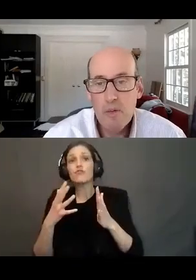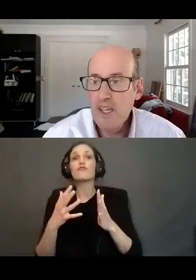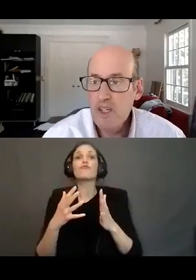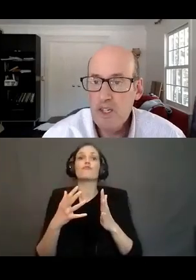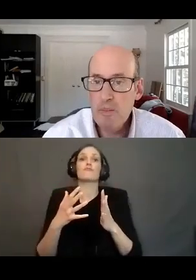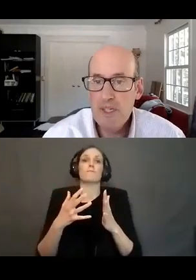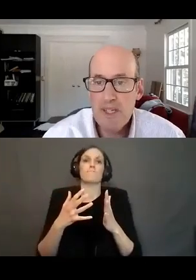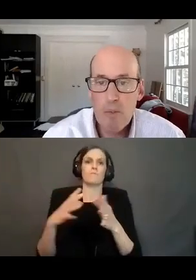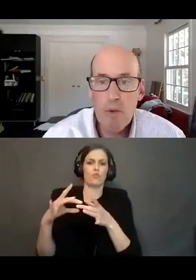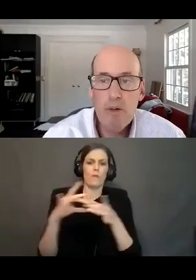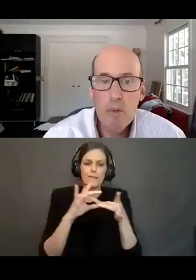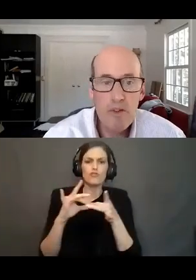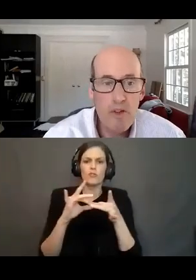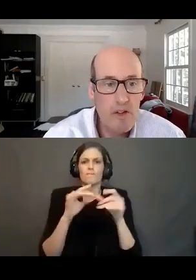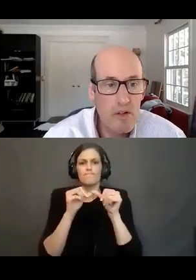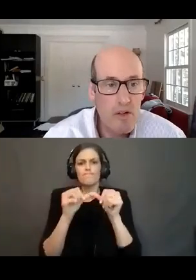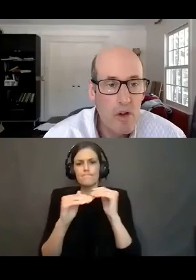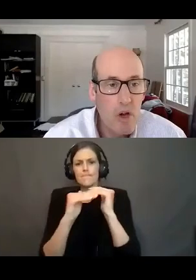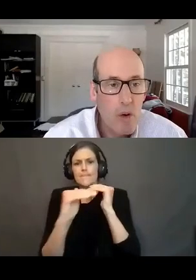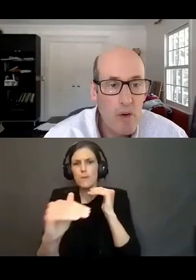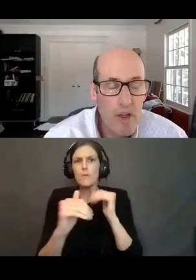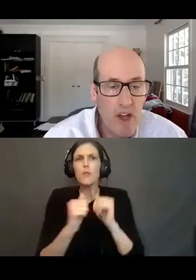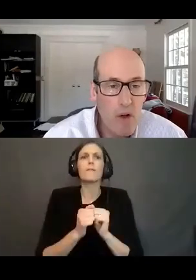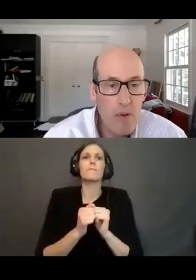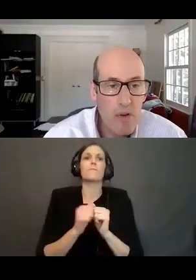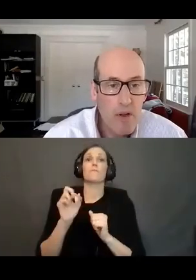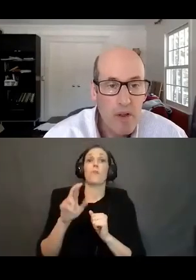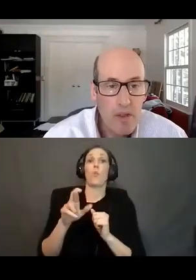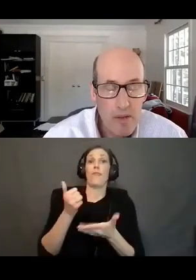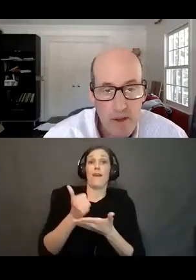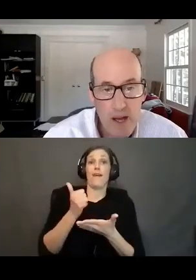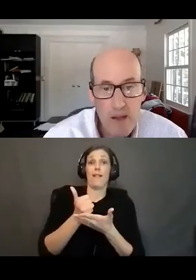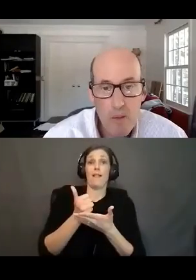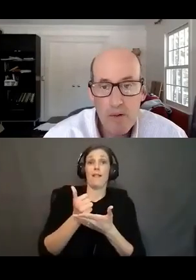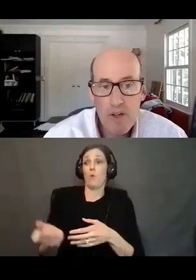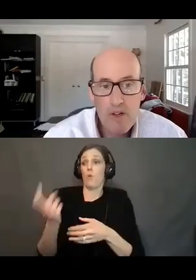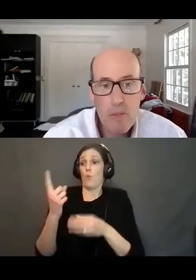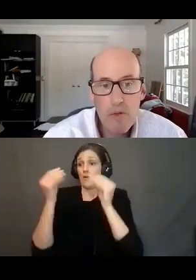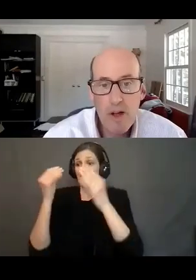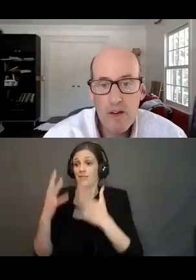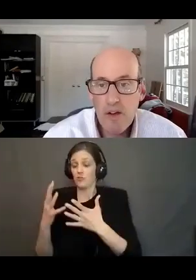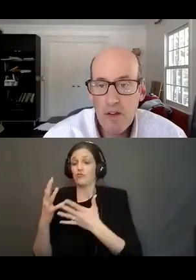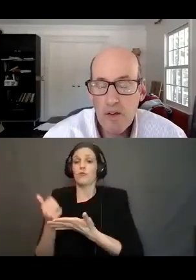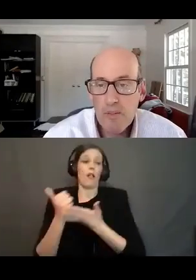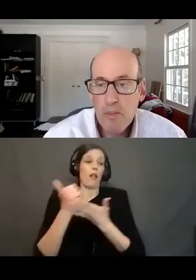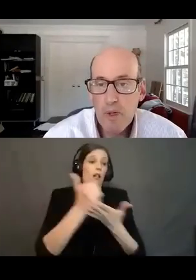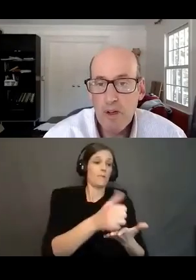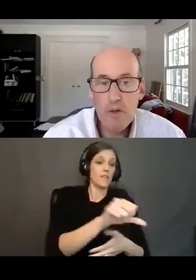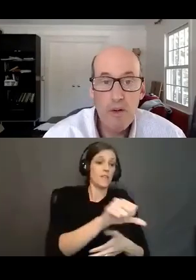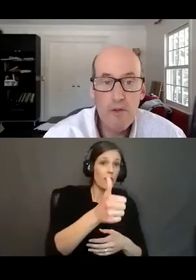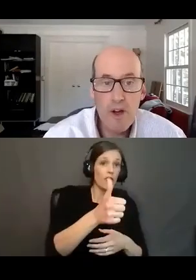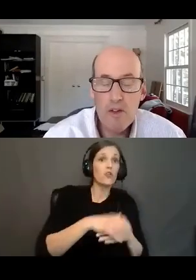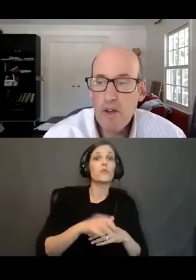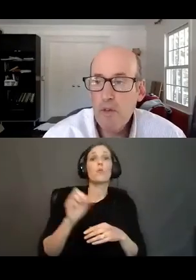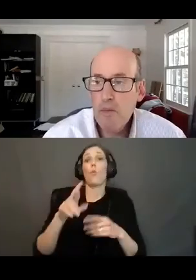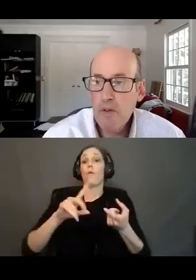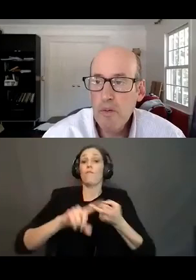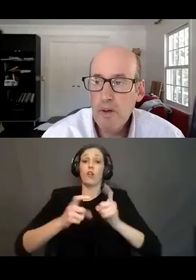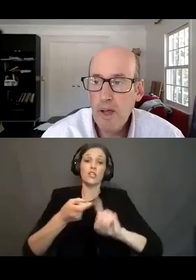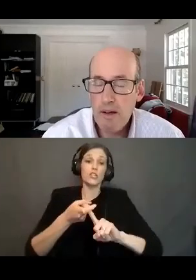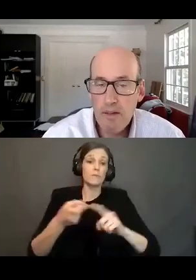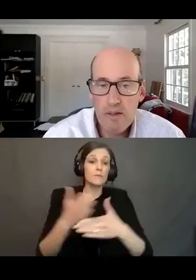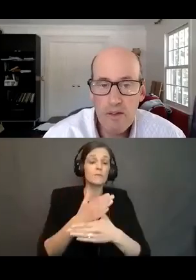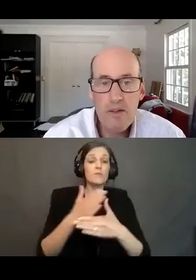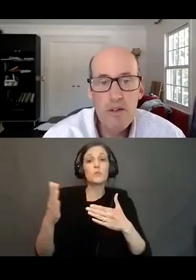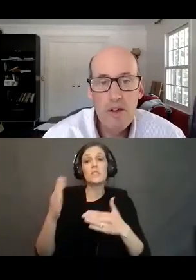is a relationship, it's stable among teachers, or the help, the tie that one teacher provides another. We could also have friendships